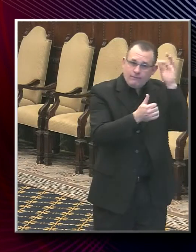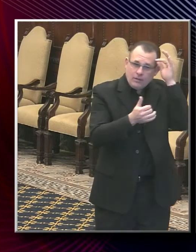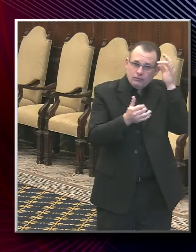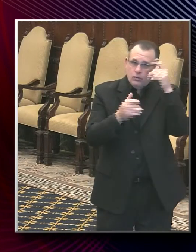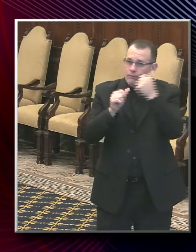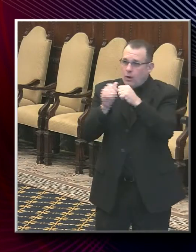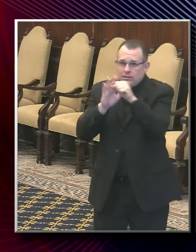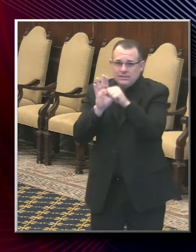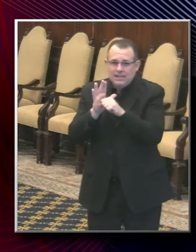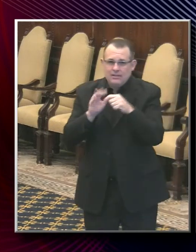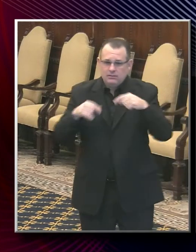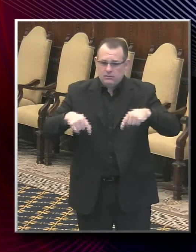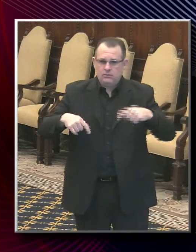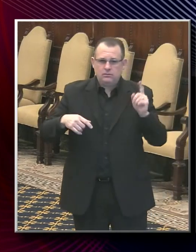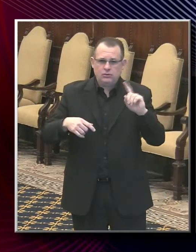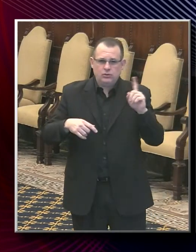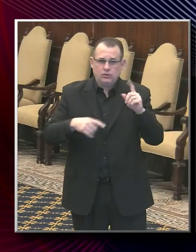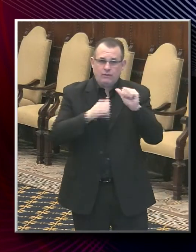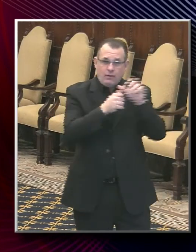Doctor?